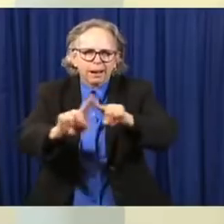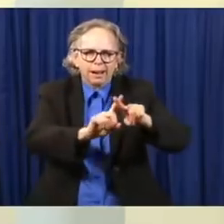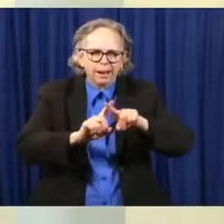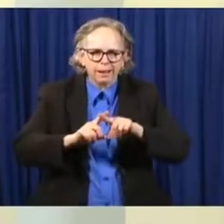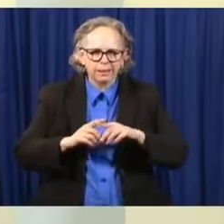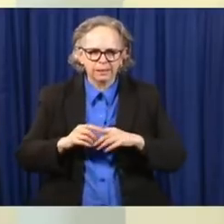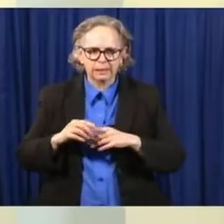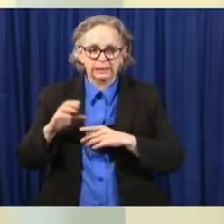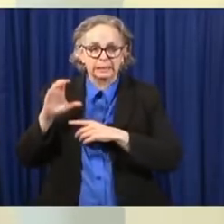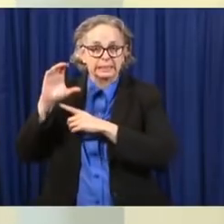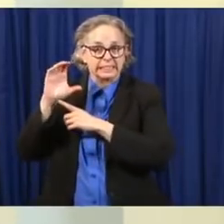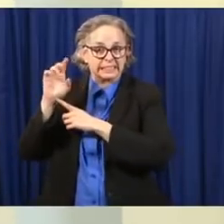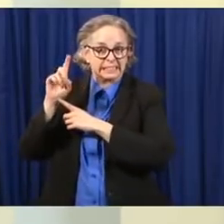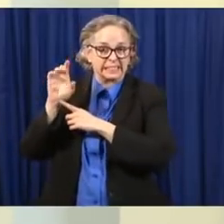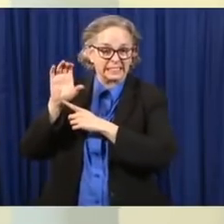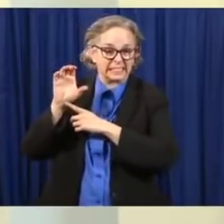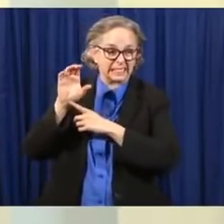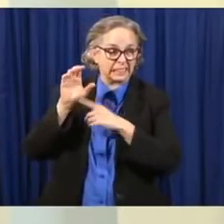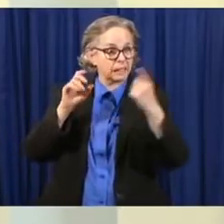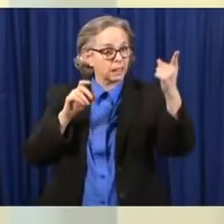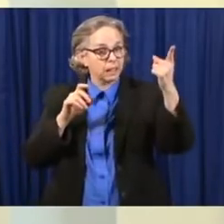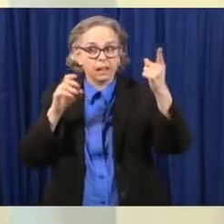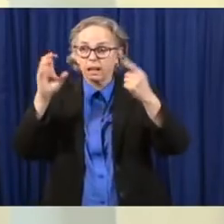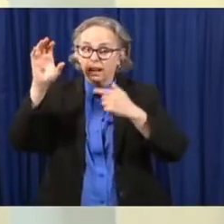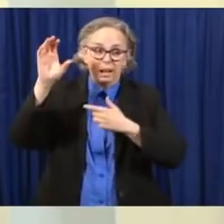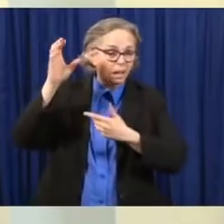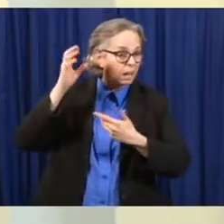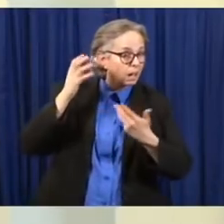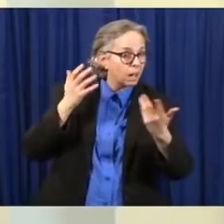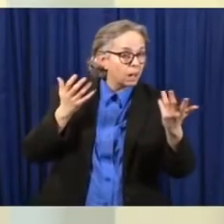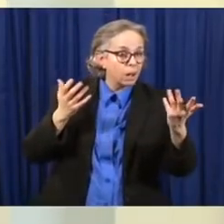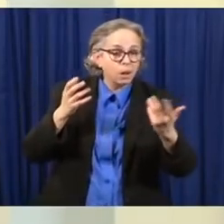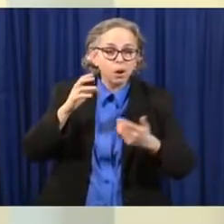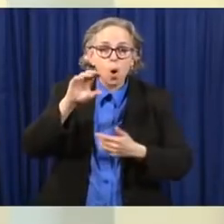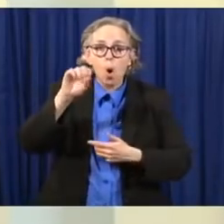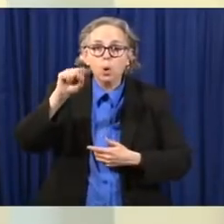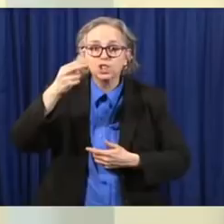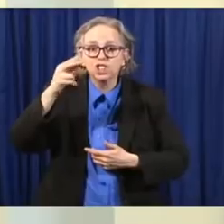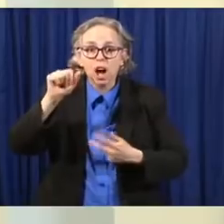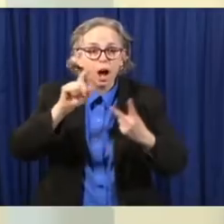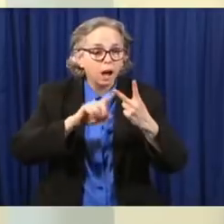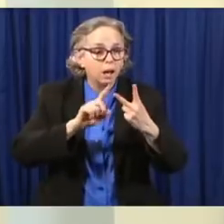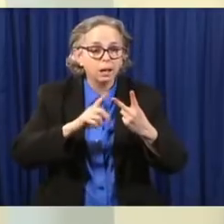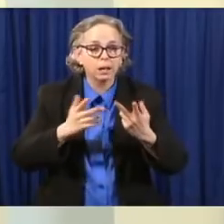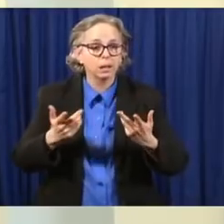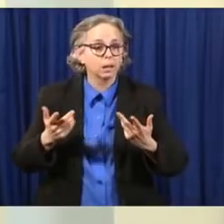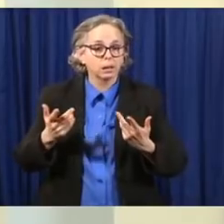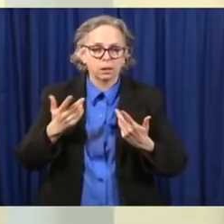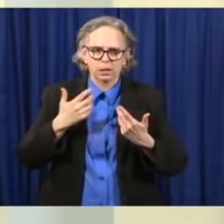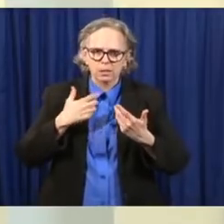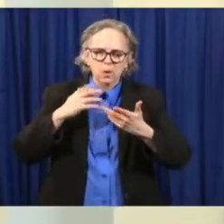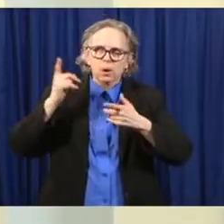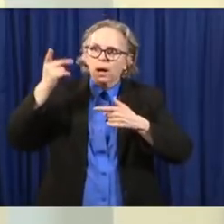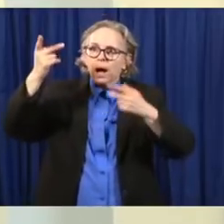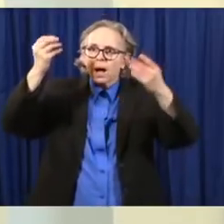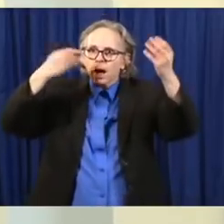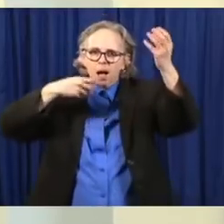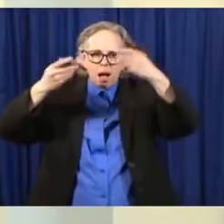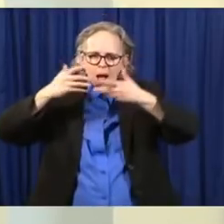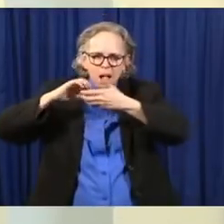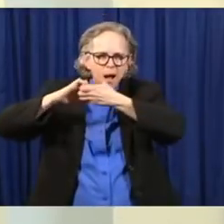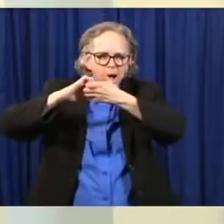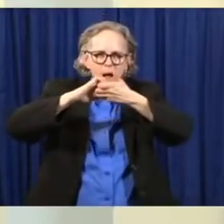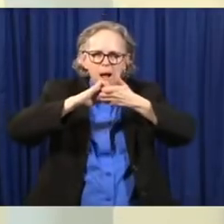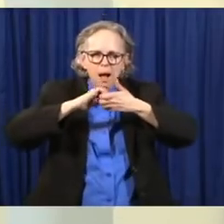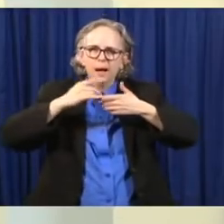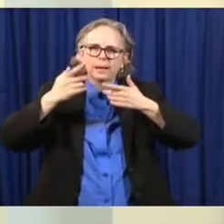got NIOSH and you've got OSHA, and people are working collectively. It's not something we're having to invent all ourselves, but